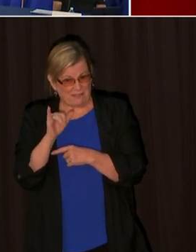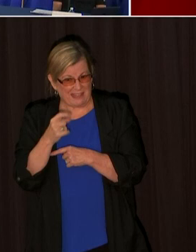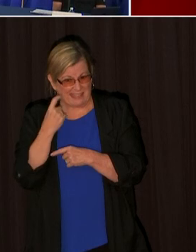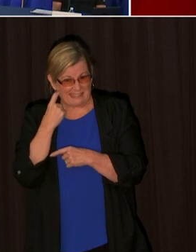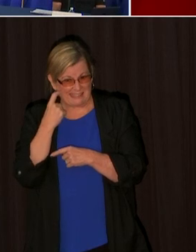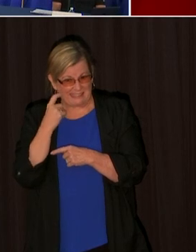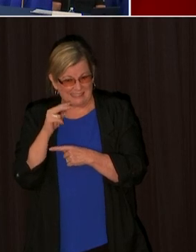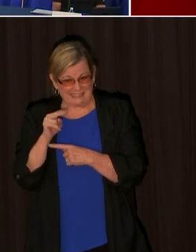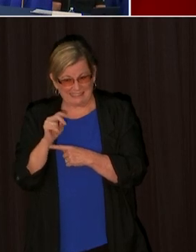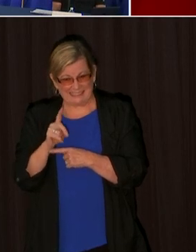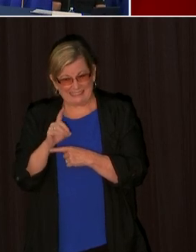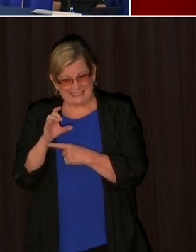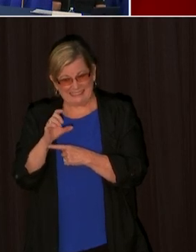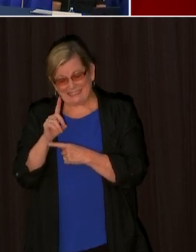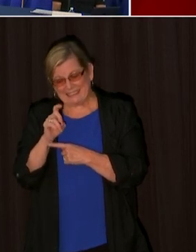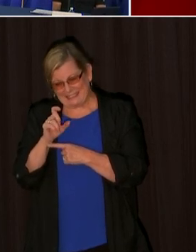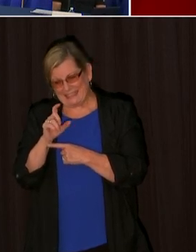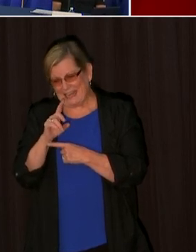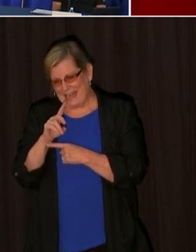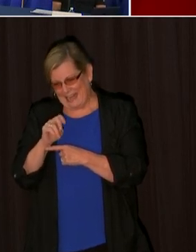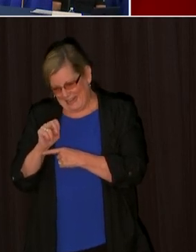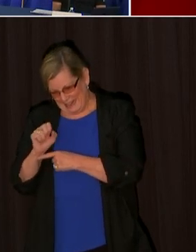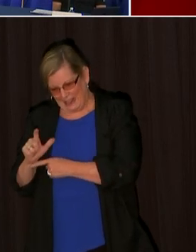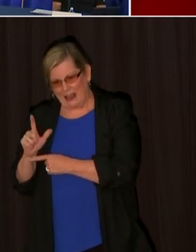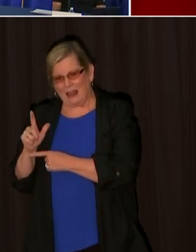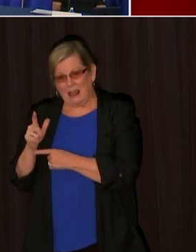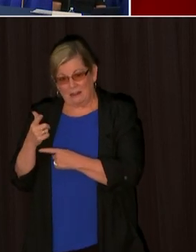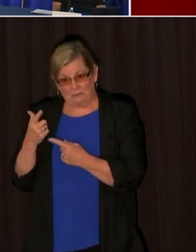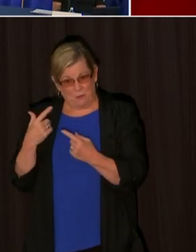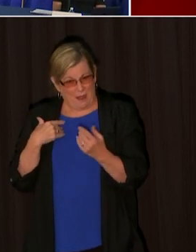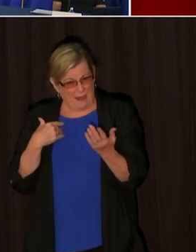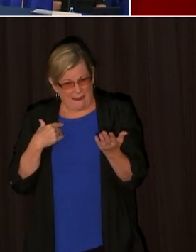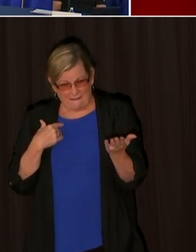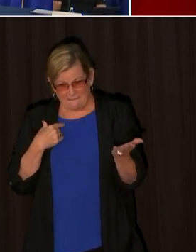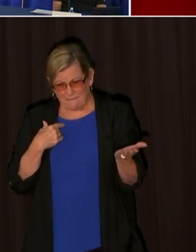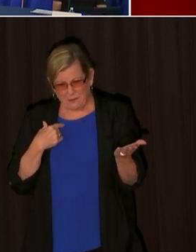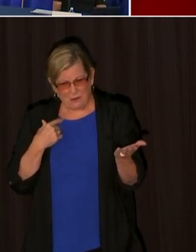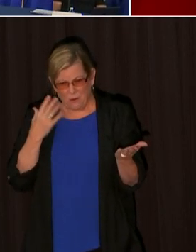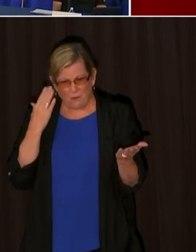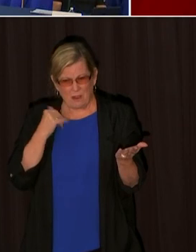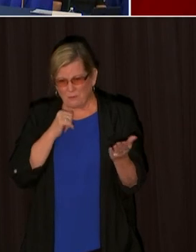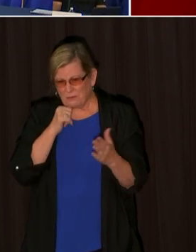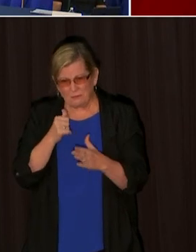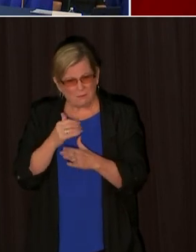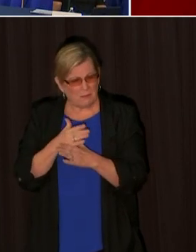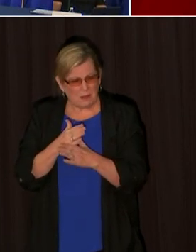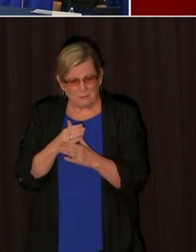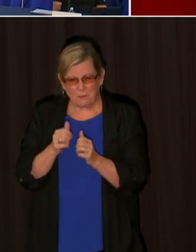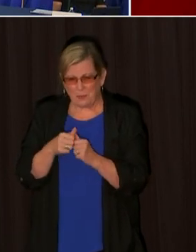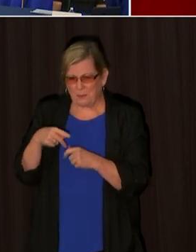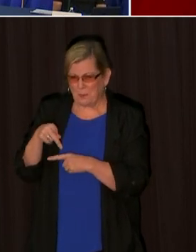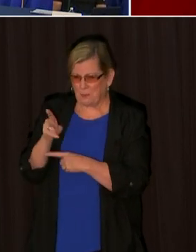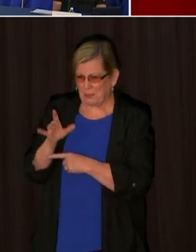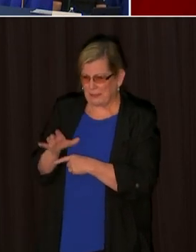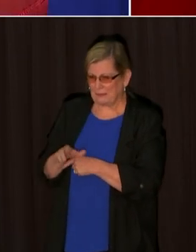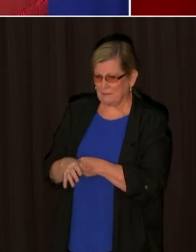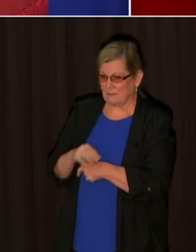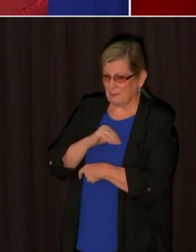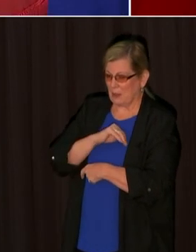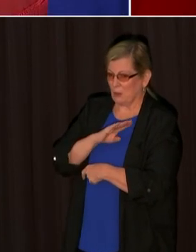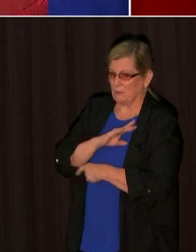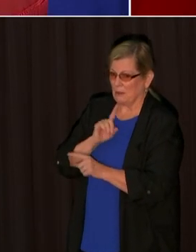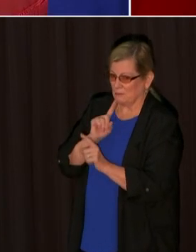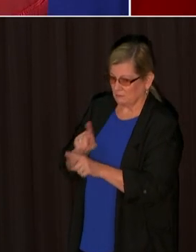weekend? And if so, how come that hasn't been made available to the public yet? Well, MPD, as I'm sure you can